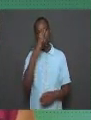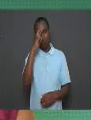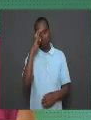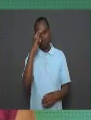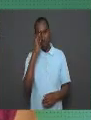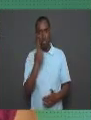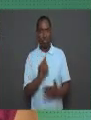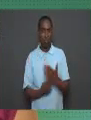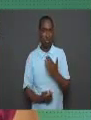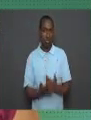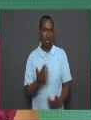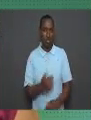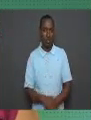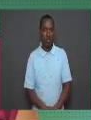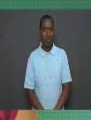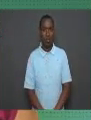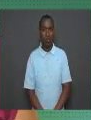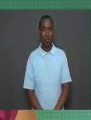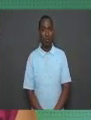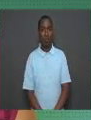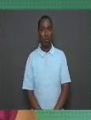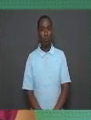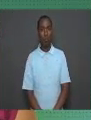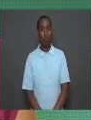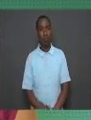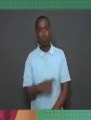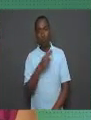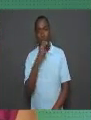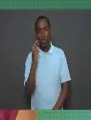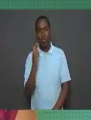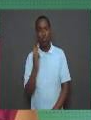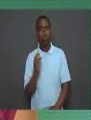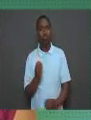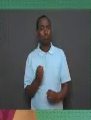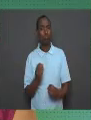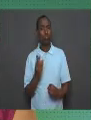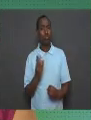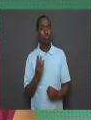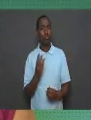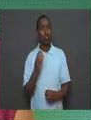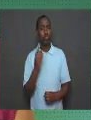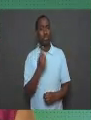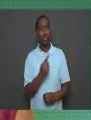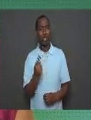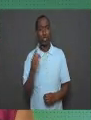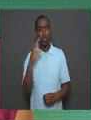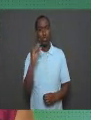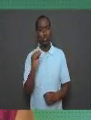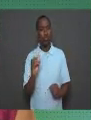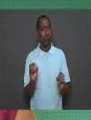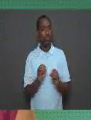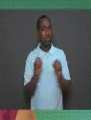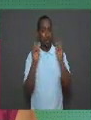as we discussed, is because many individuals are usually not